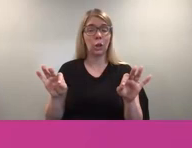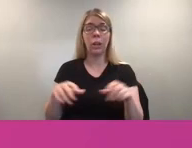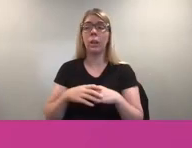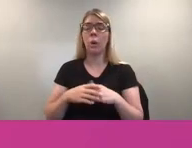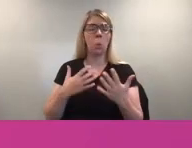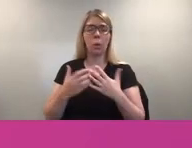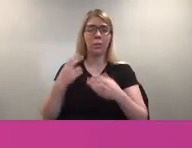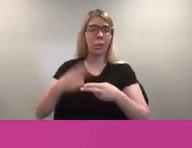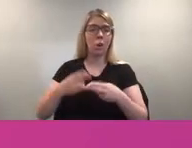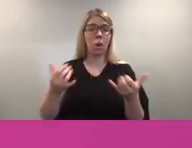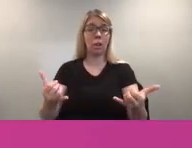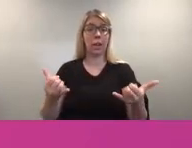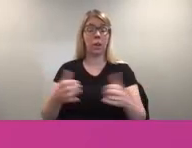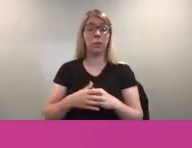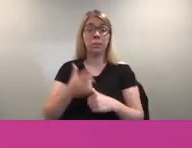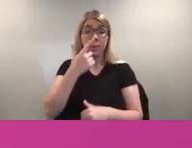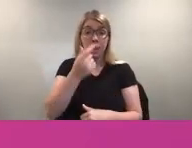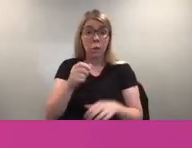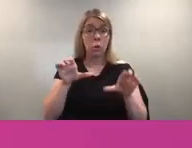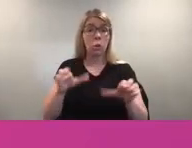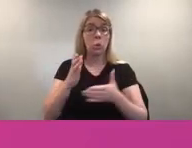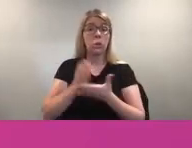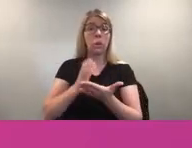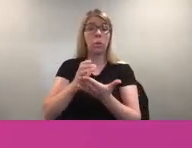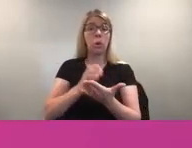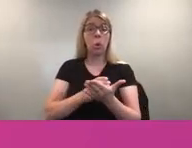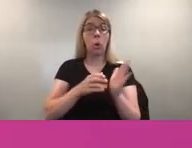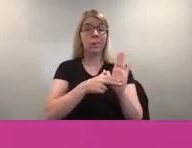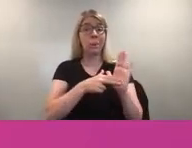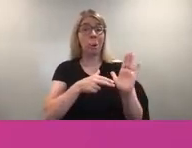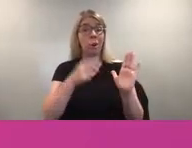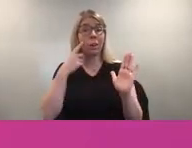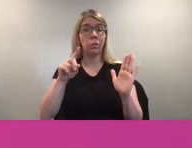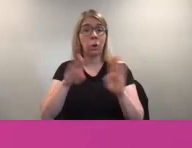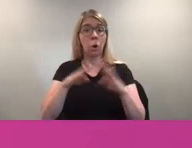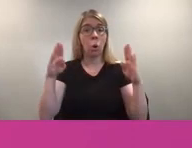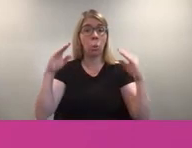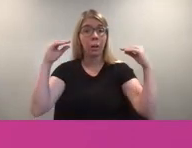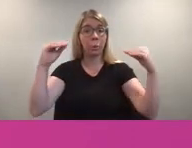interesting to be able to do some sort of course marking for open pedagogy.